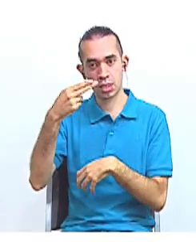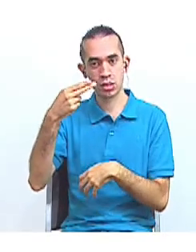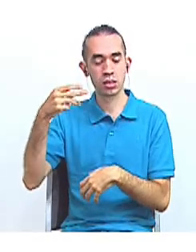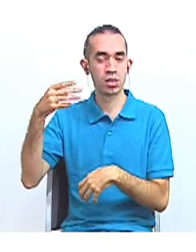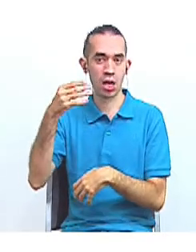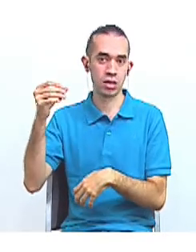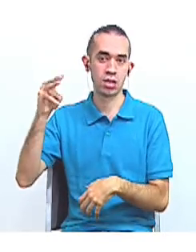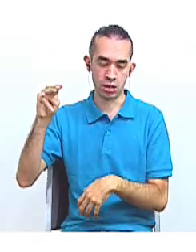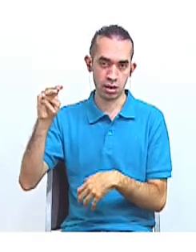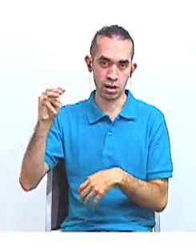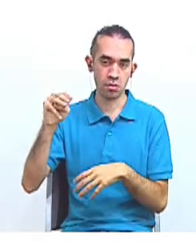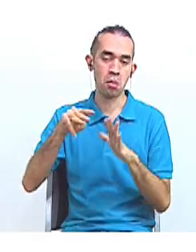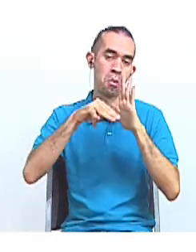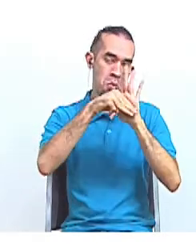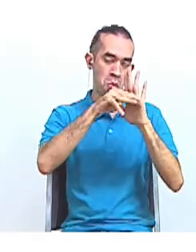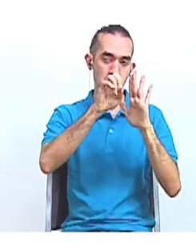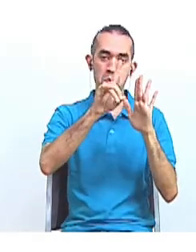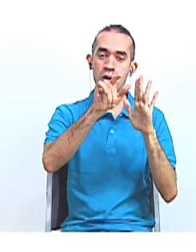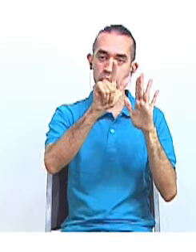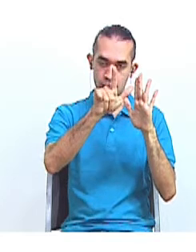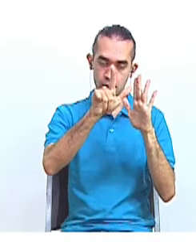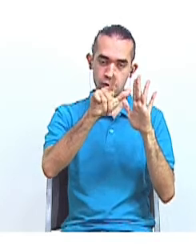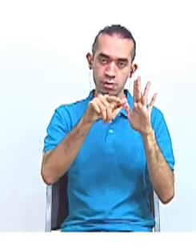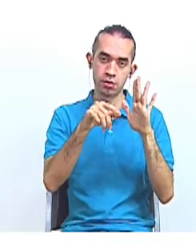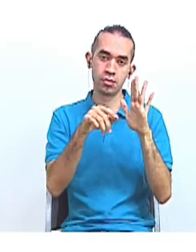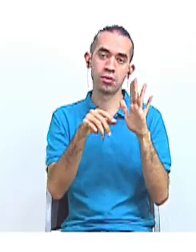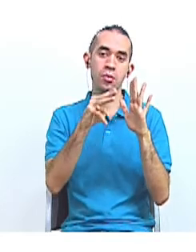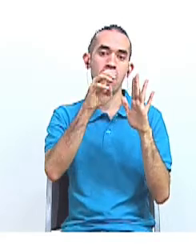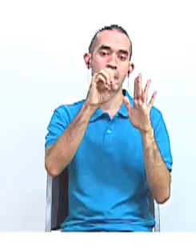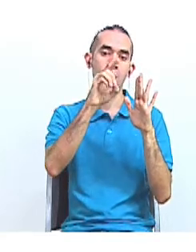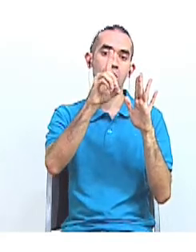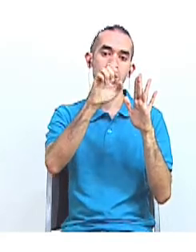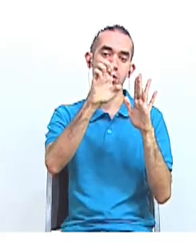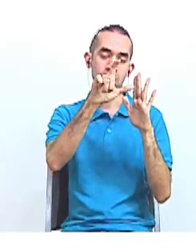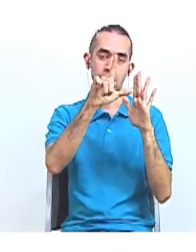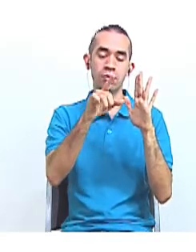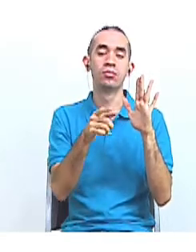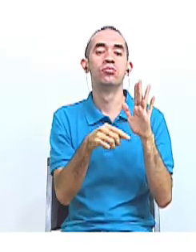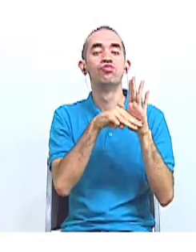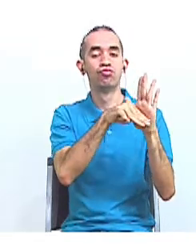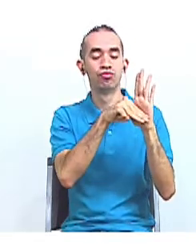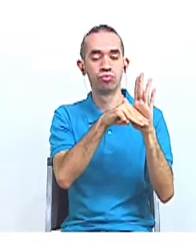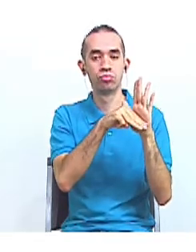So she was a model there. And then she was actually